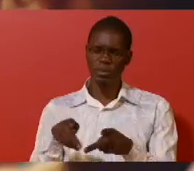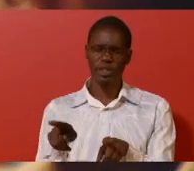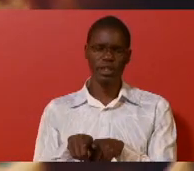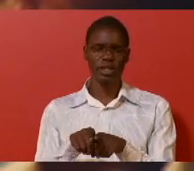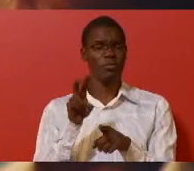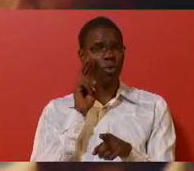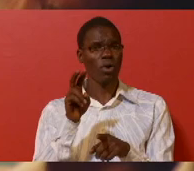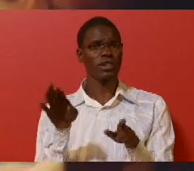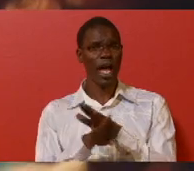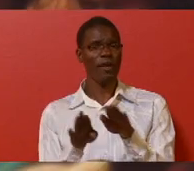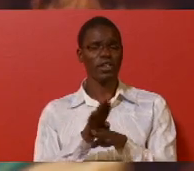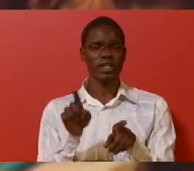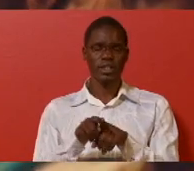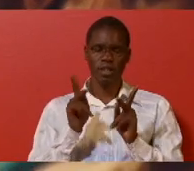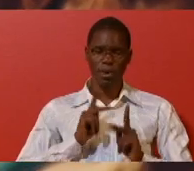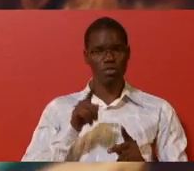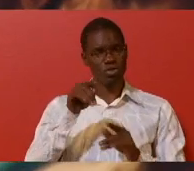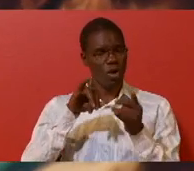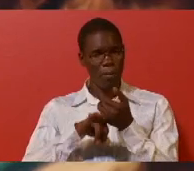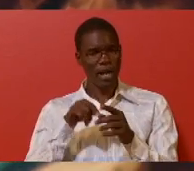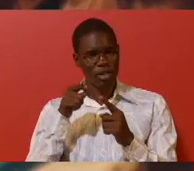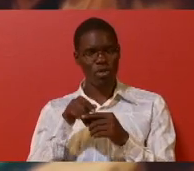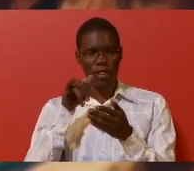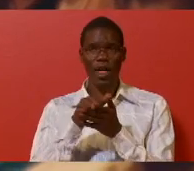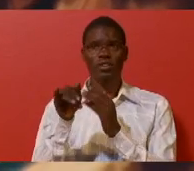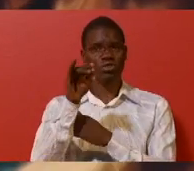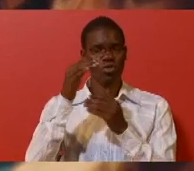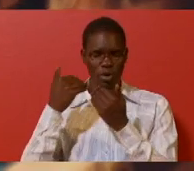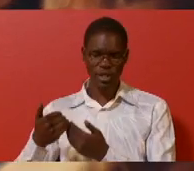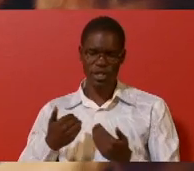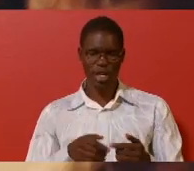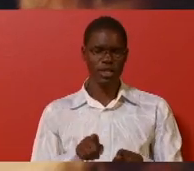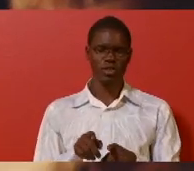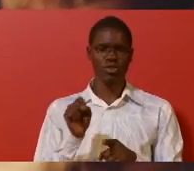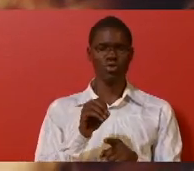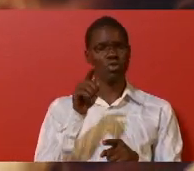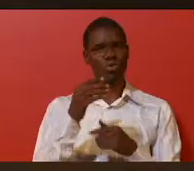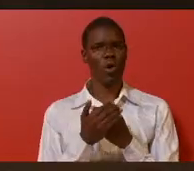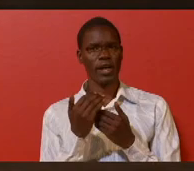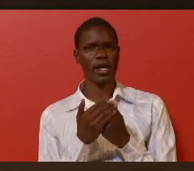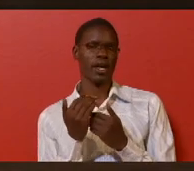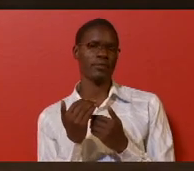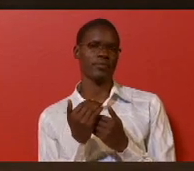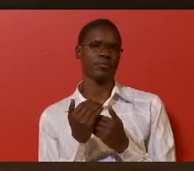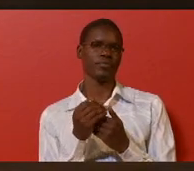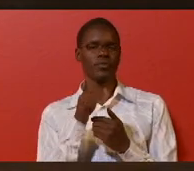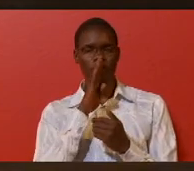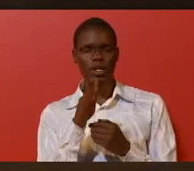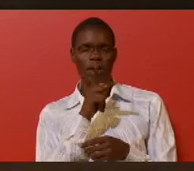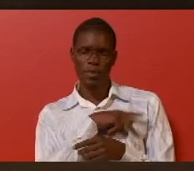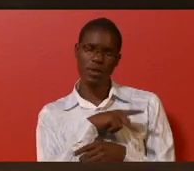everything. And the person you're married to, that's God's child. So be kind. Be